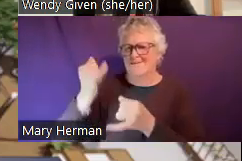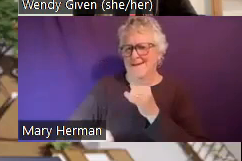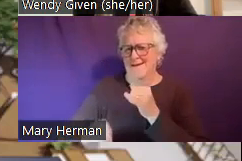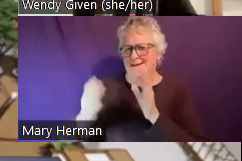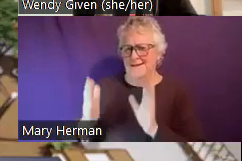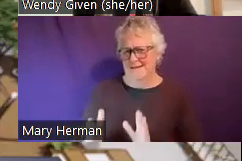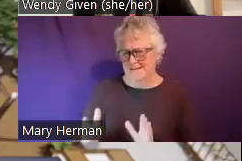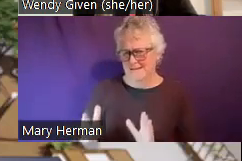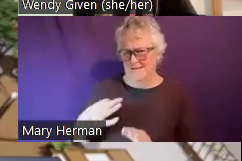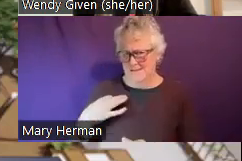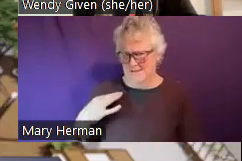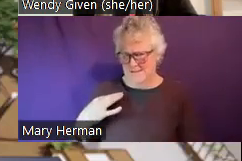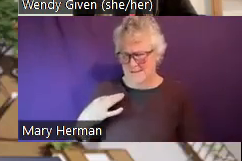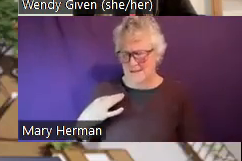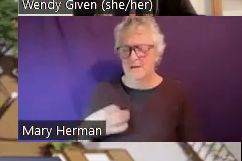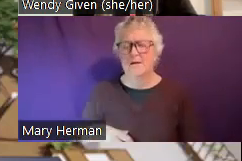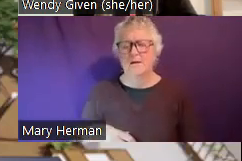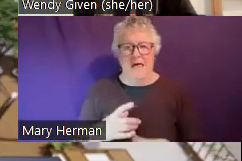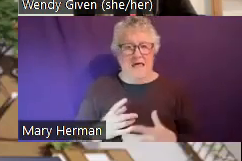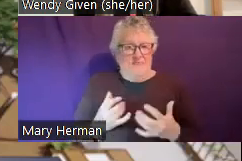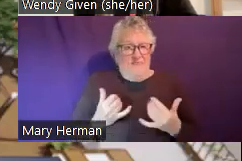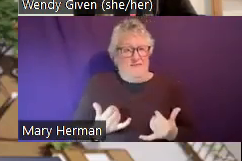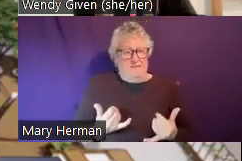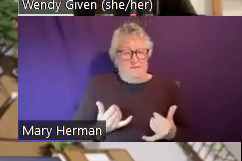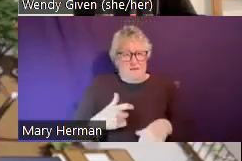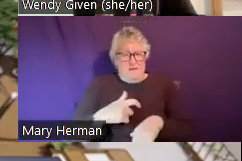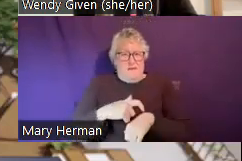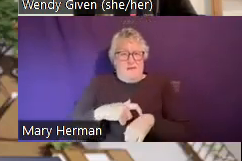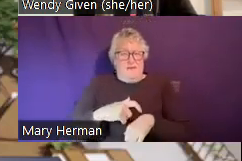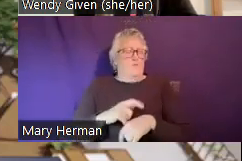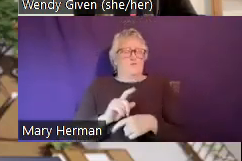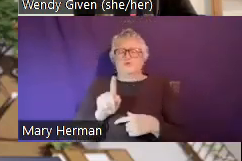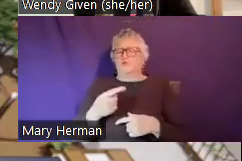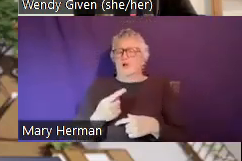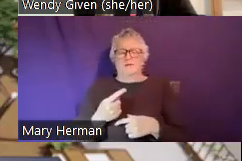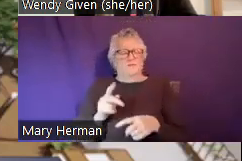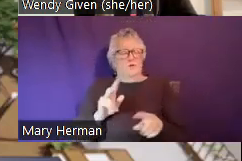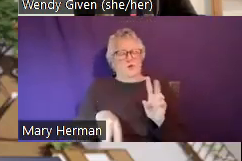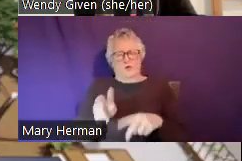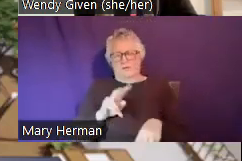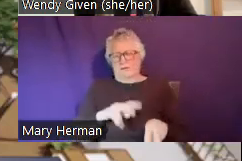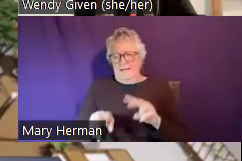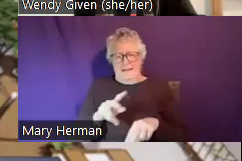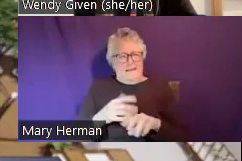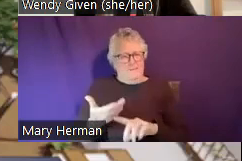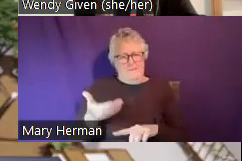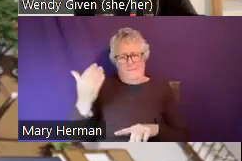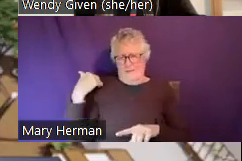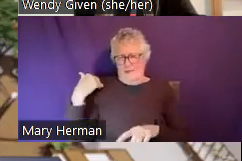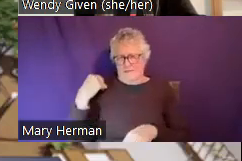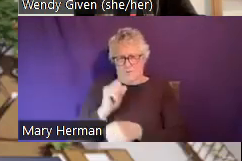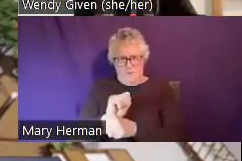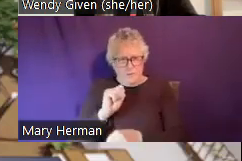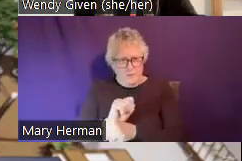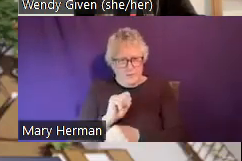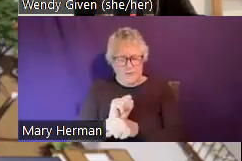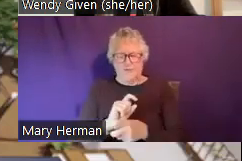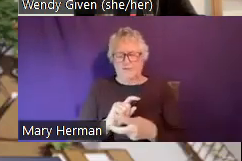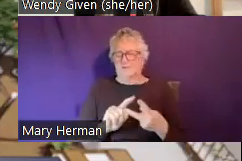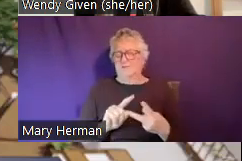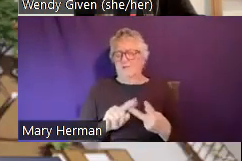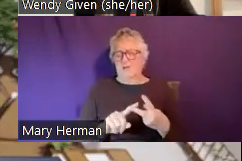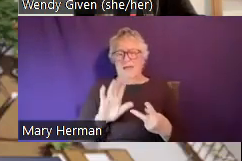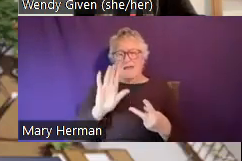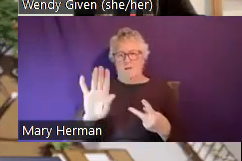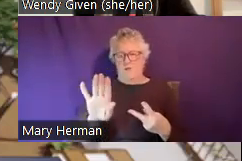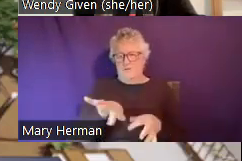this stage, you know, the panel will really just be looking at past works and your statement and really imagining